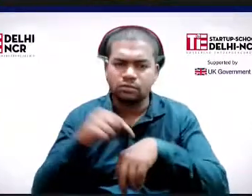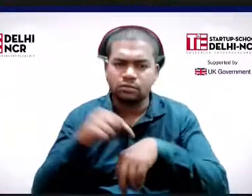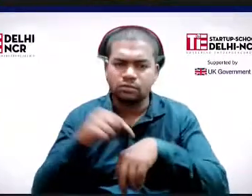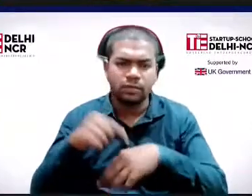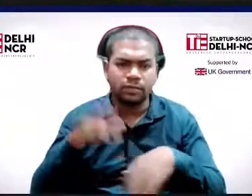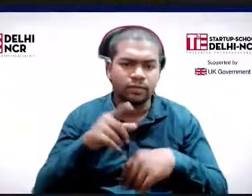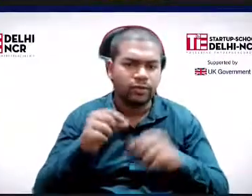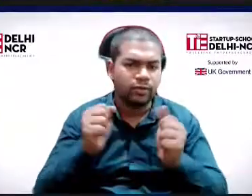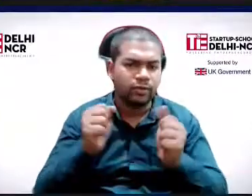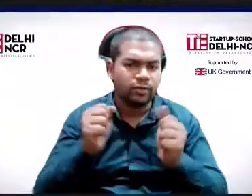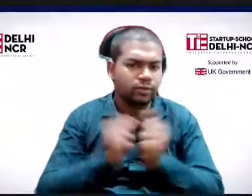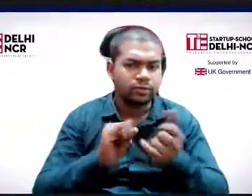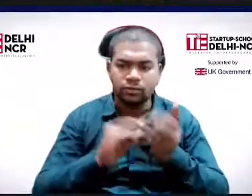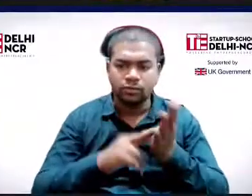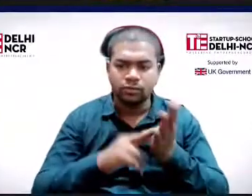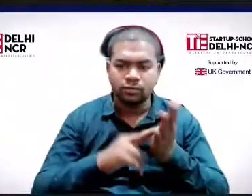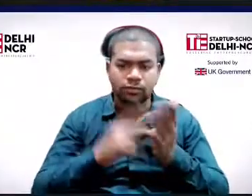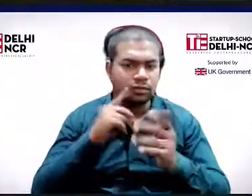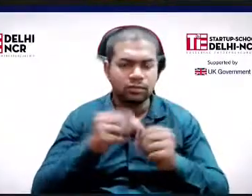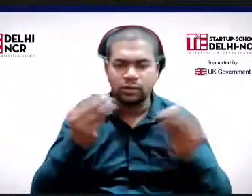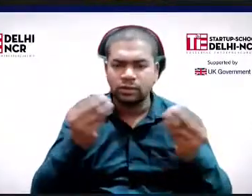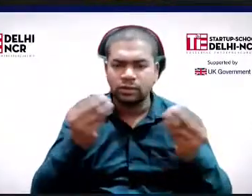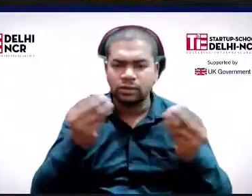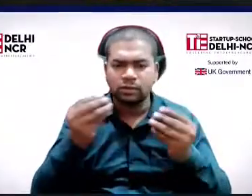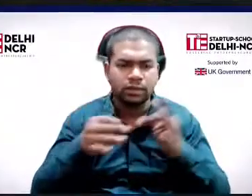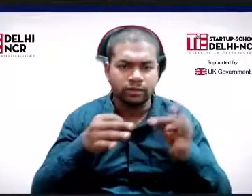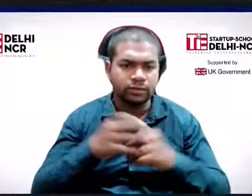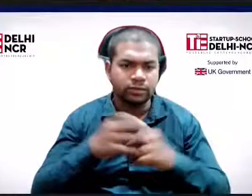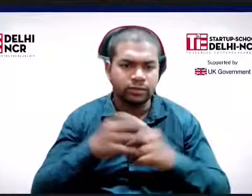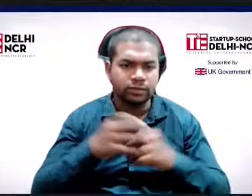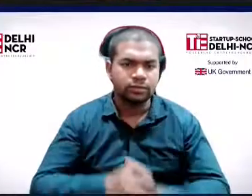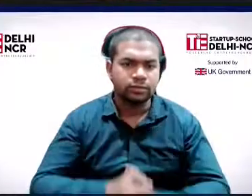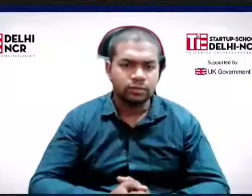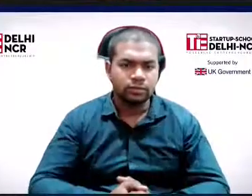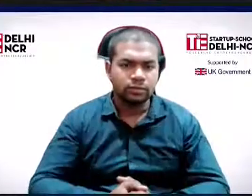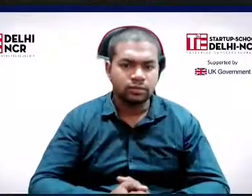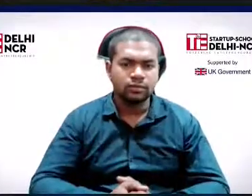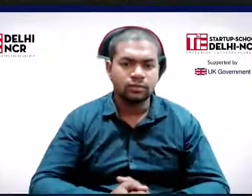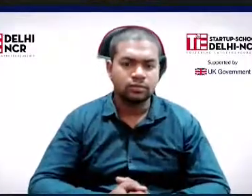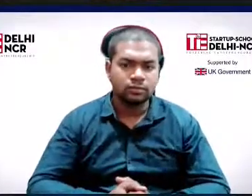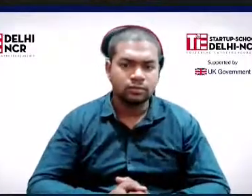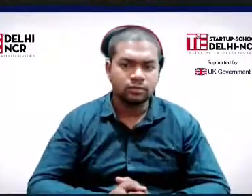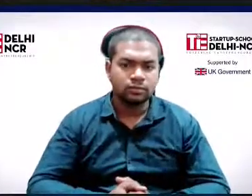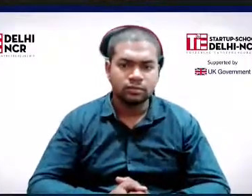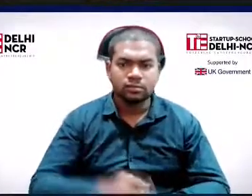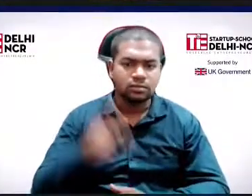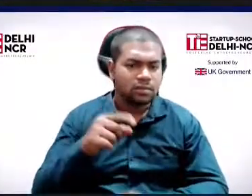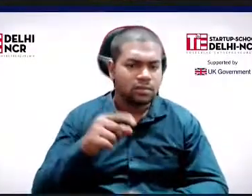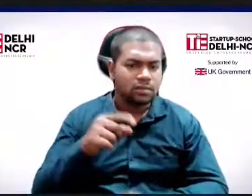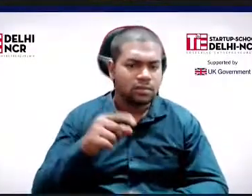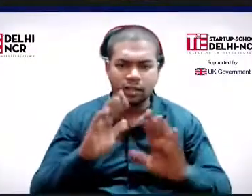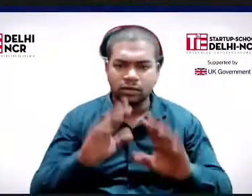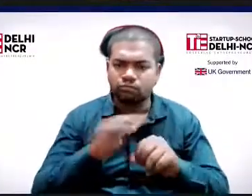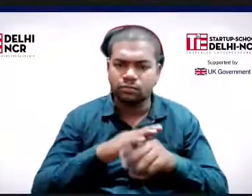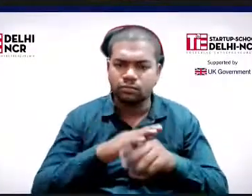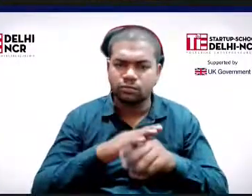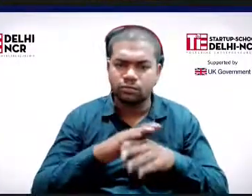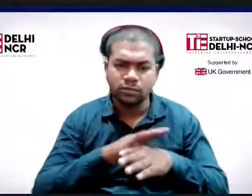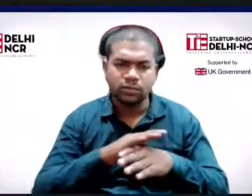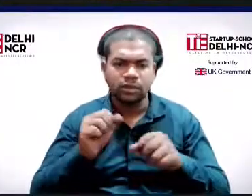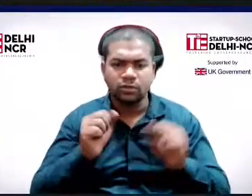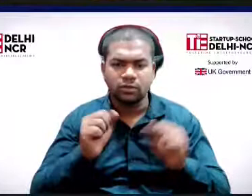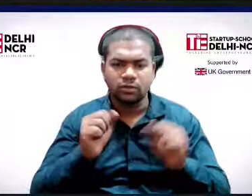with Sonia, we'll take some examples, things that she has been busy with, I have been busy with, and